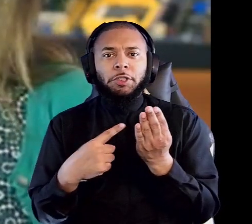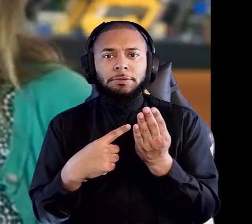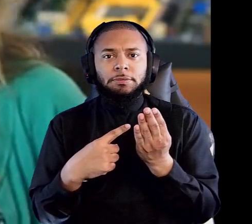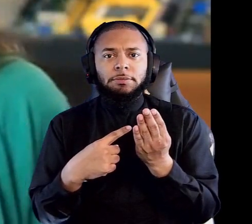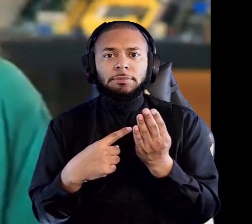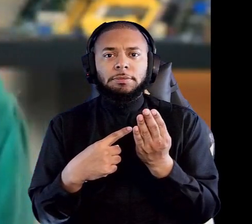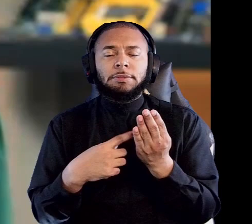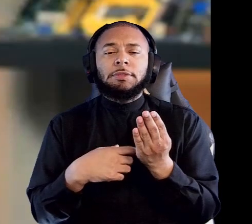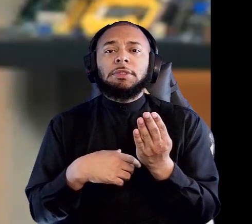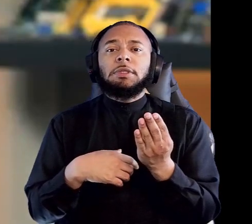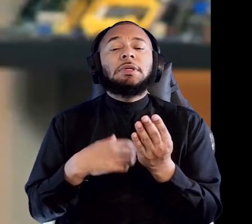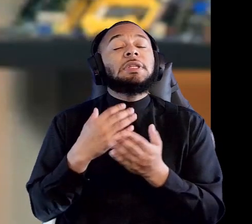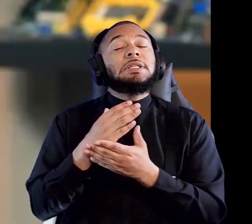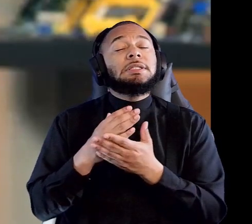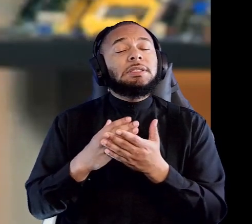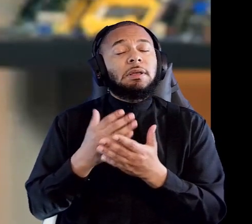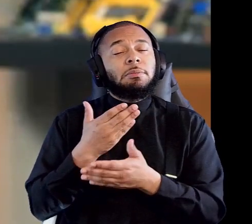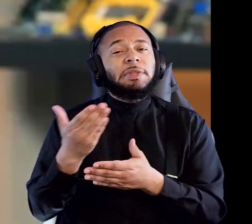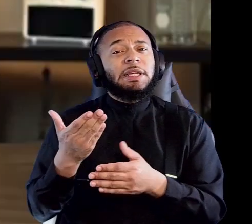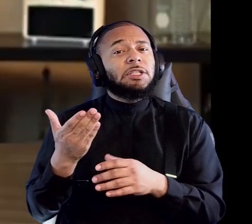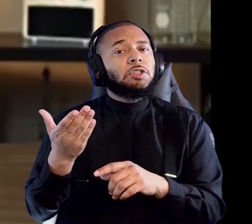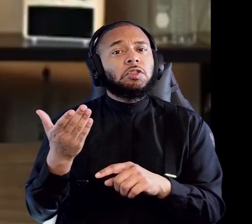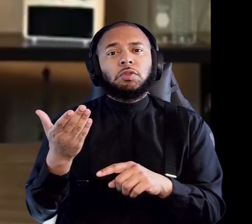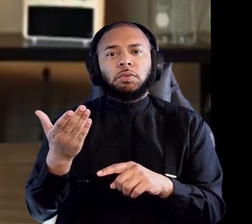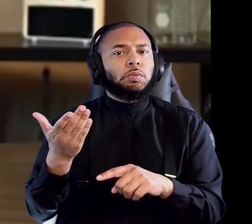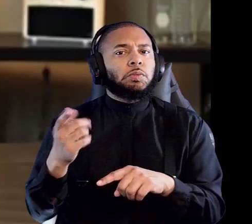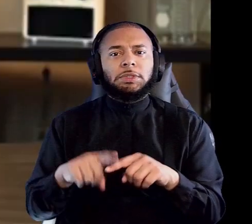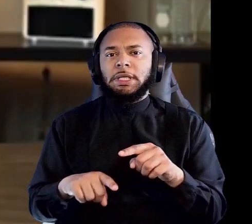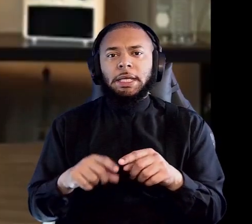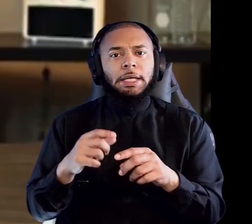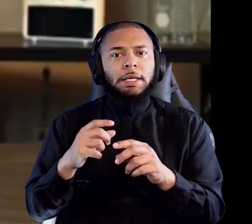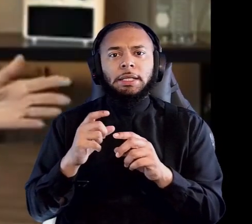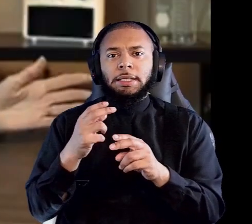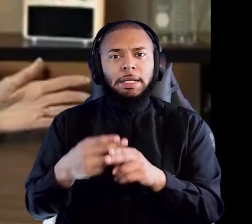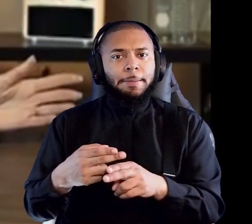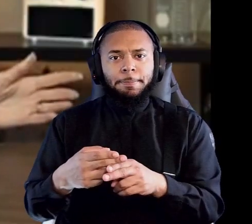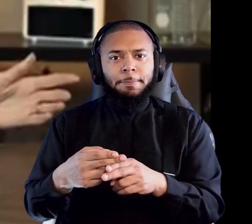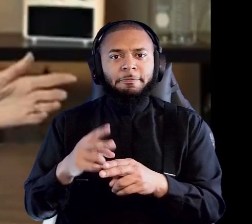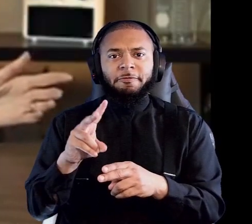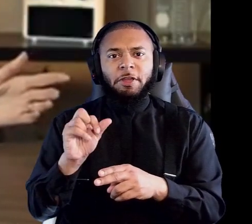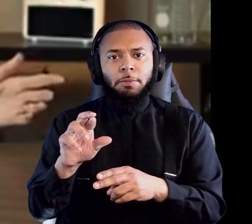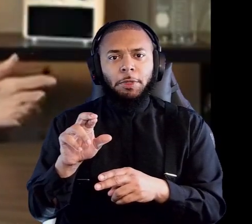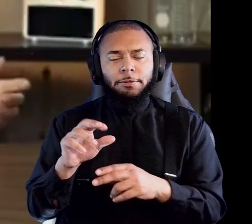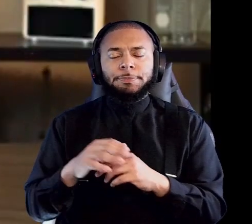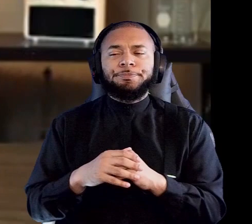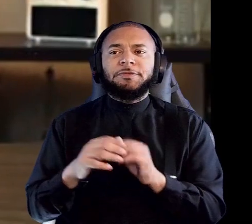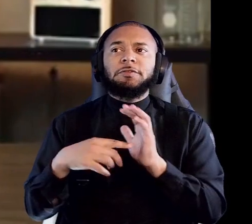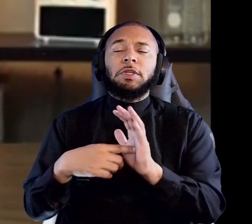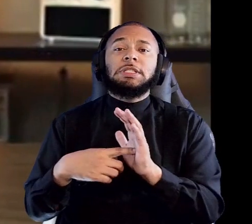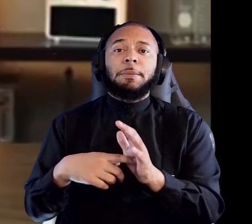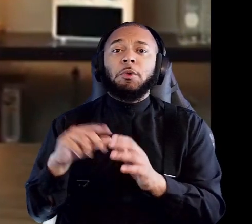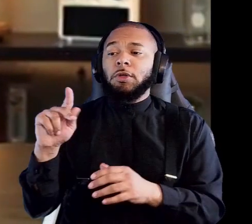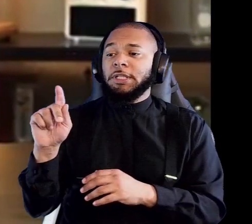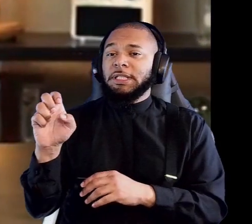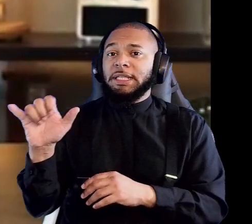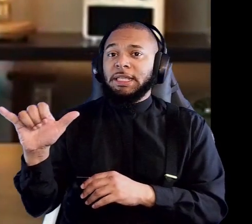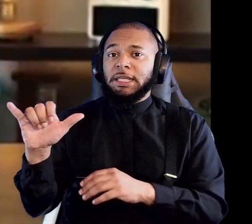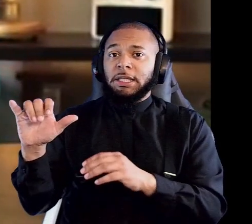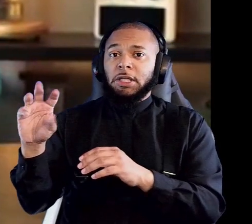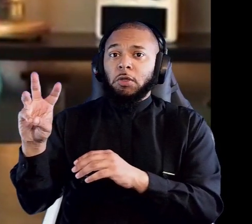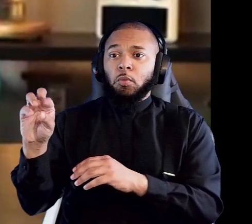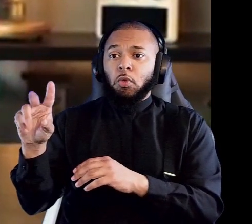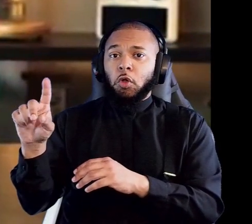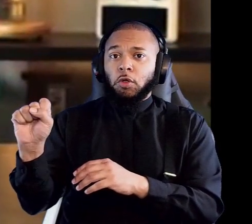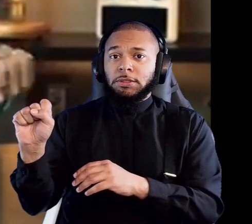you cannot name a variable. For example, any keyword from Java. So